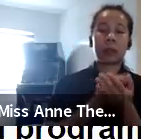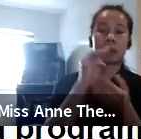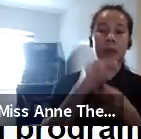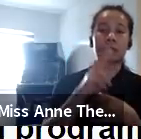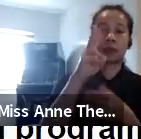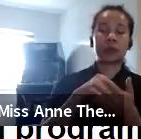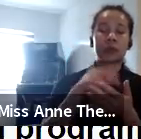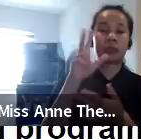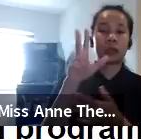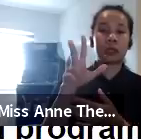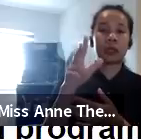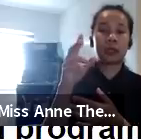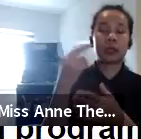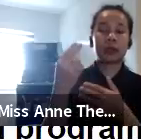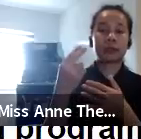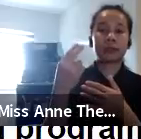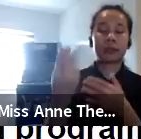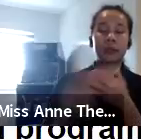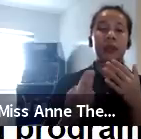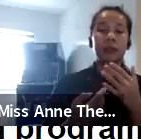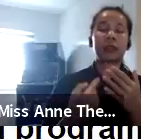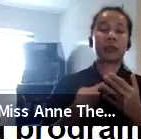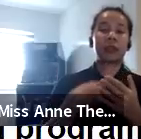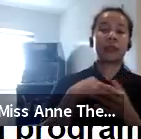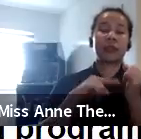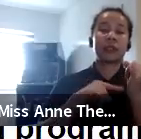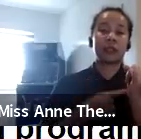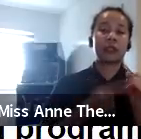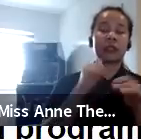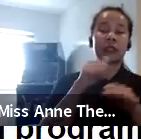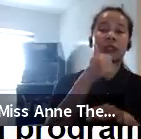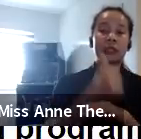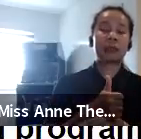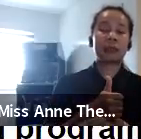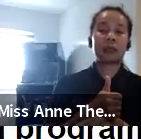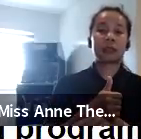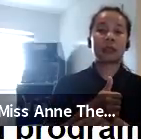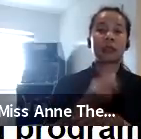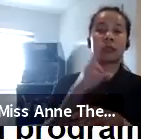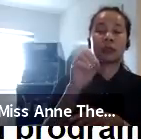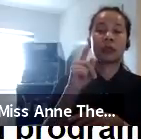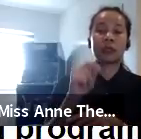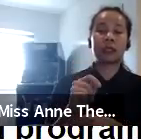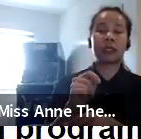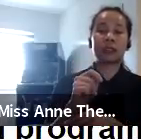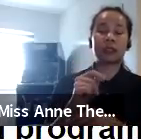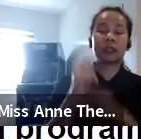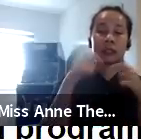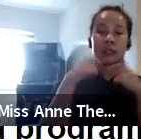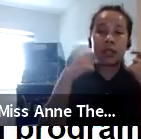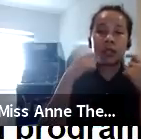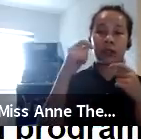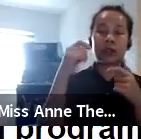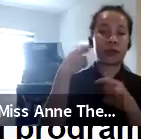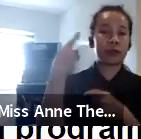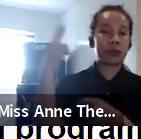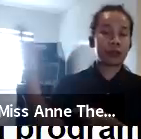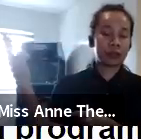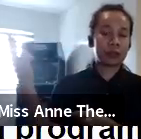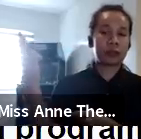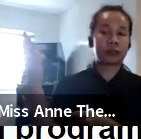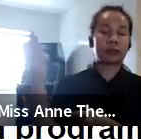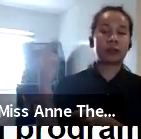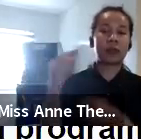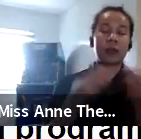Under my directorship, we have initiated and established the UST Tiger Radio. We have managed and administered many